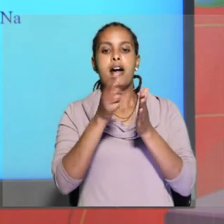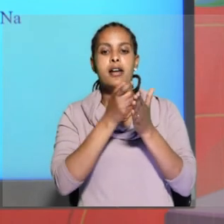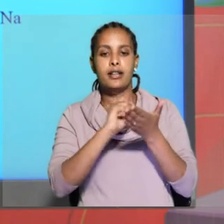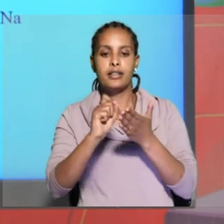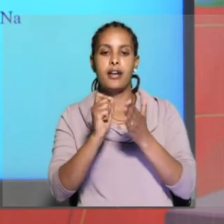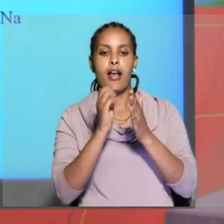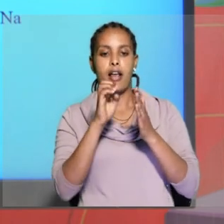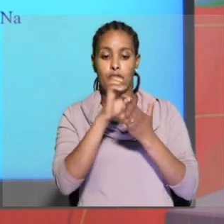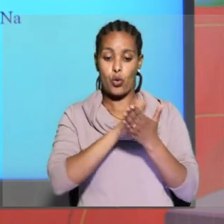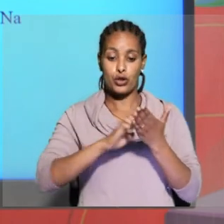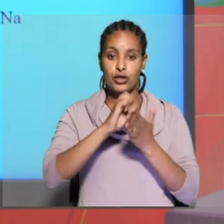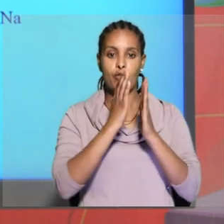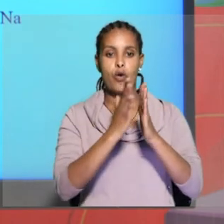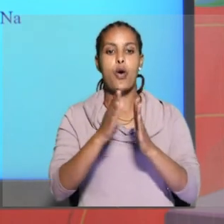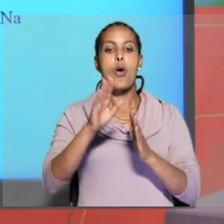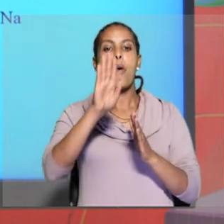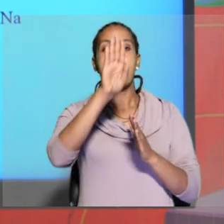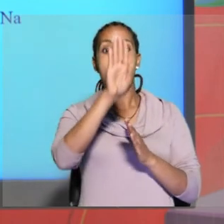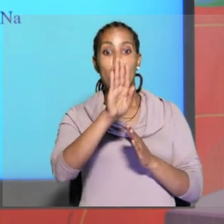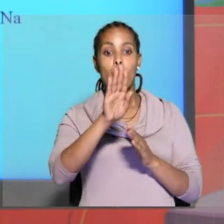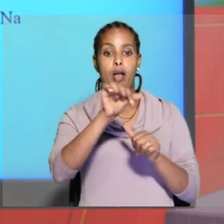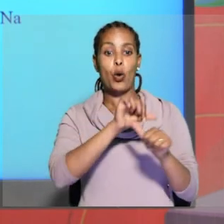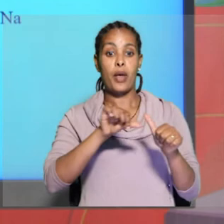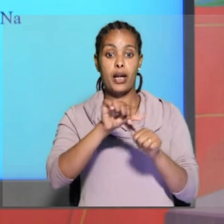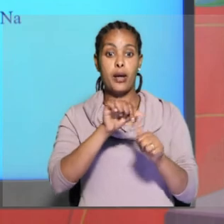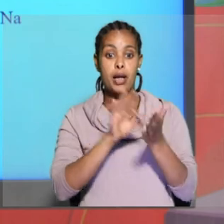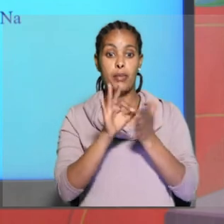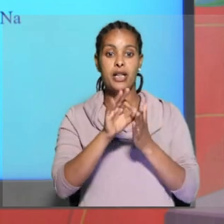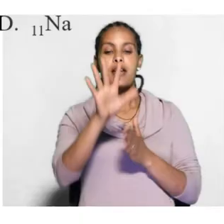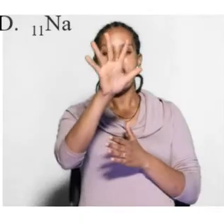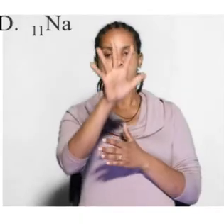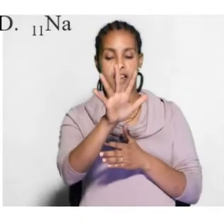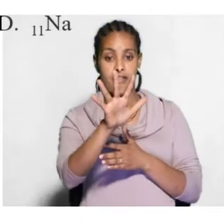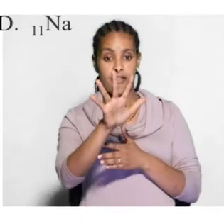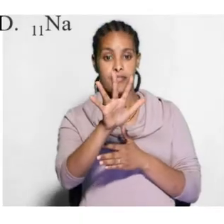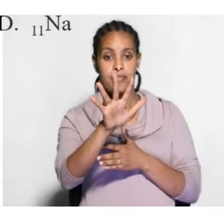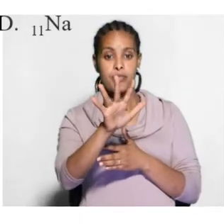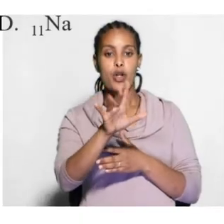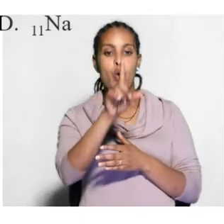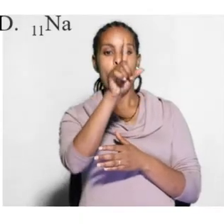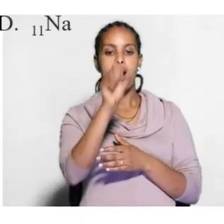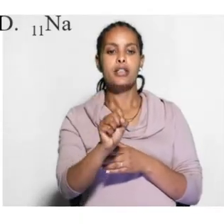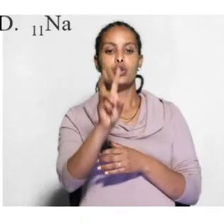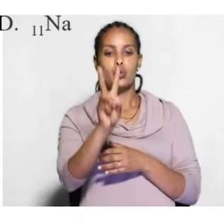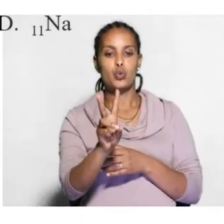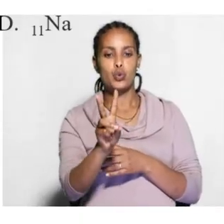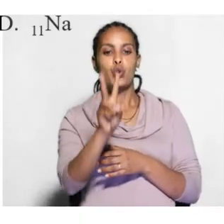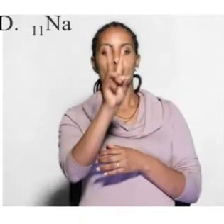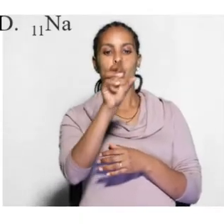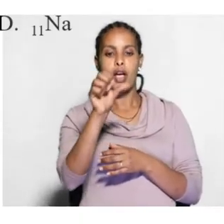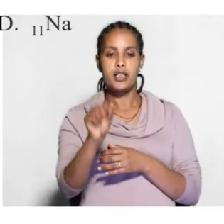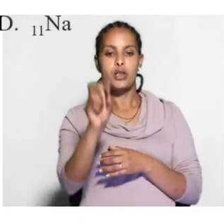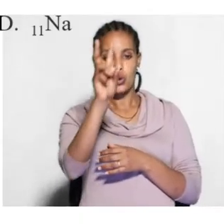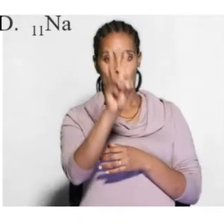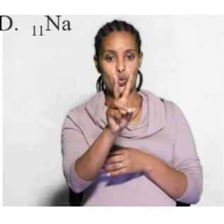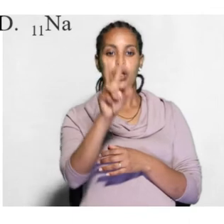configurations? A, boron with atomic number 5. Its electronic configuration is 1s2,